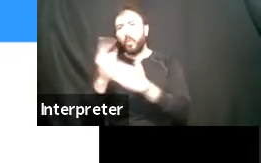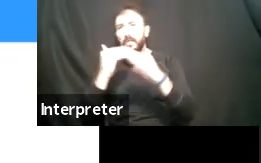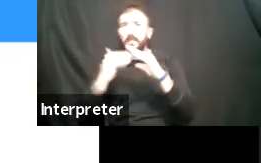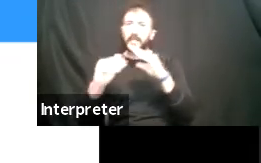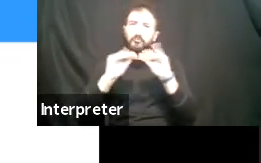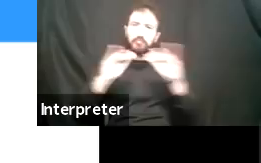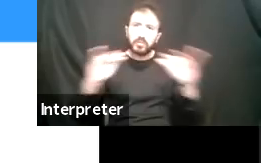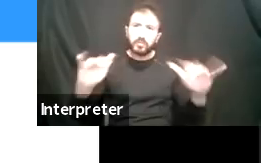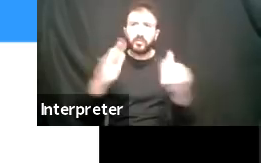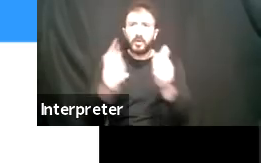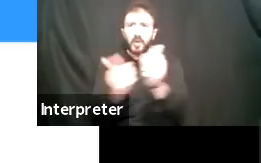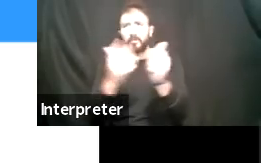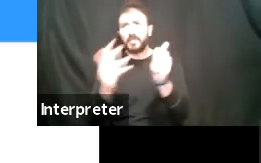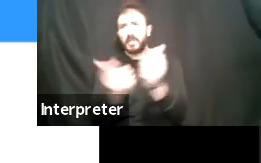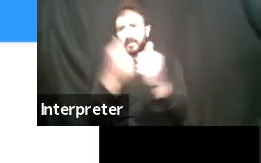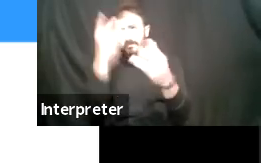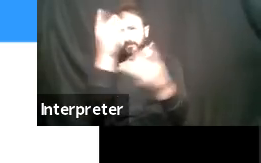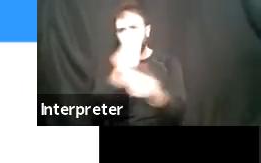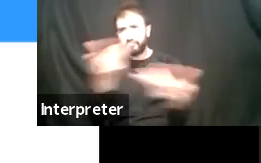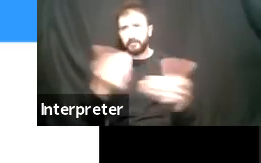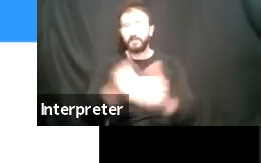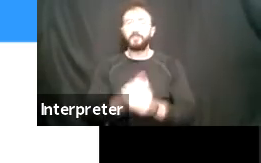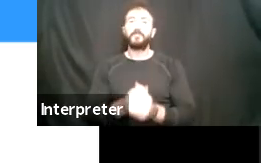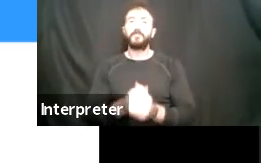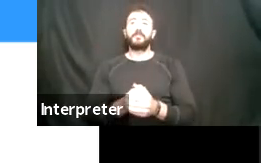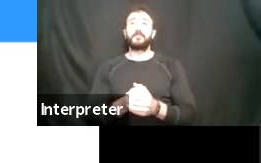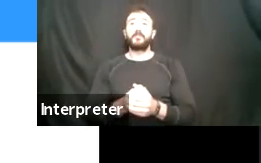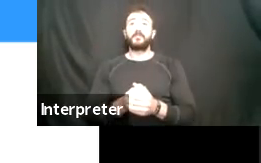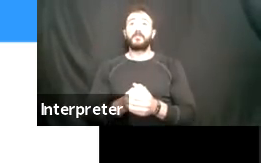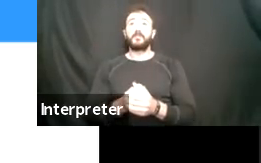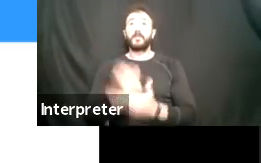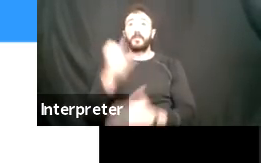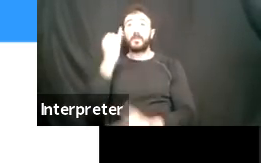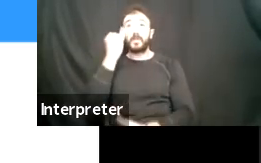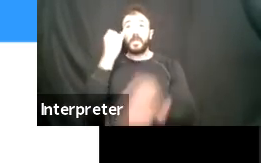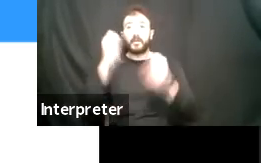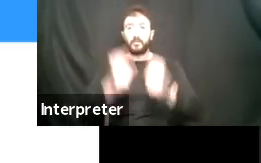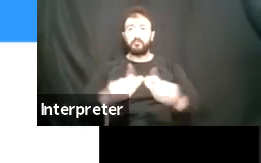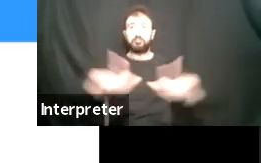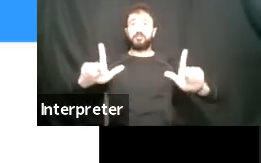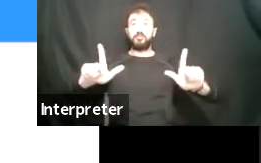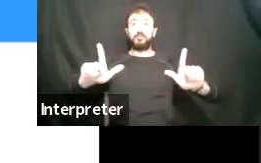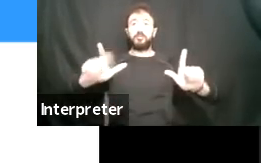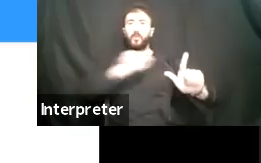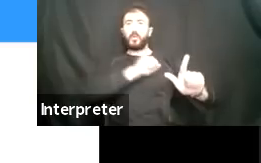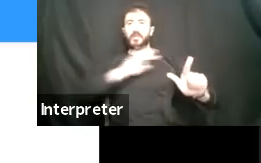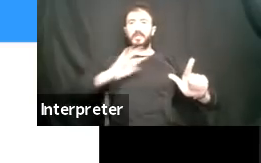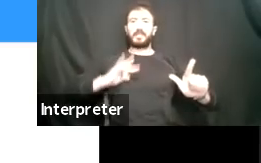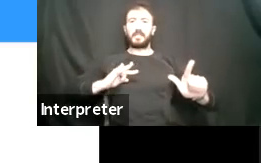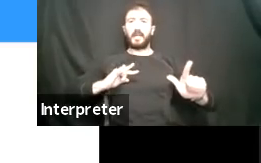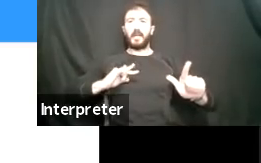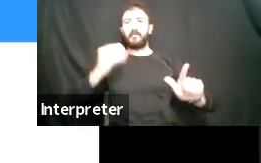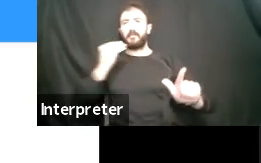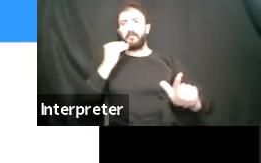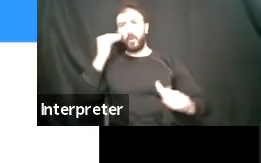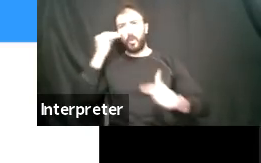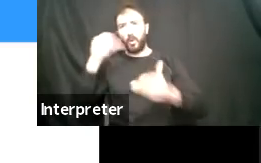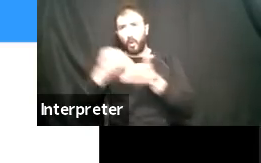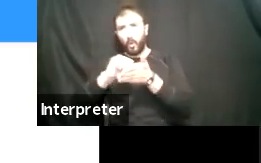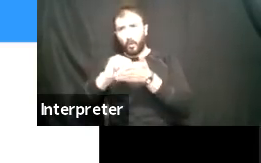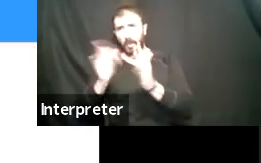communications department. But if you go to our staff homepage, you will see the Safe Start training